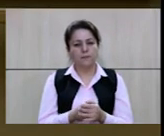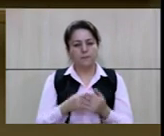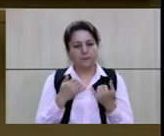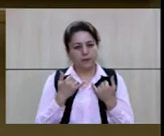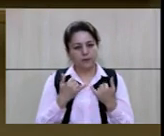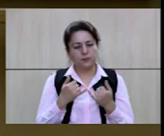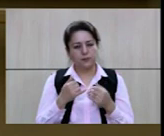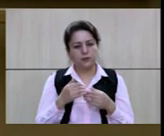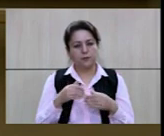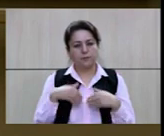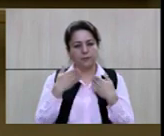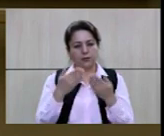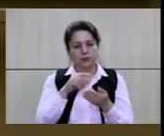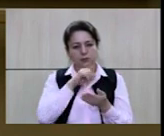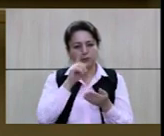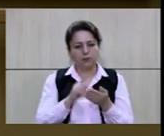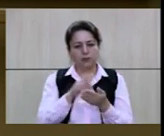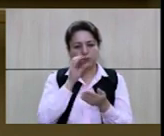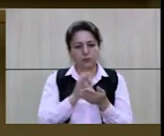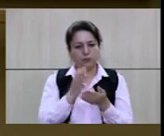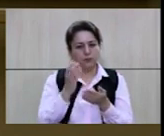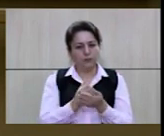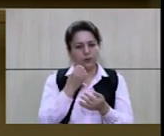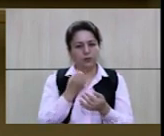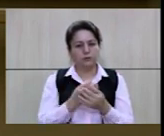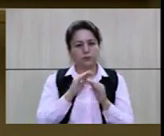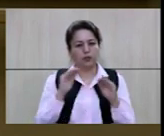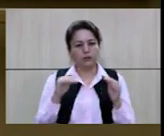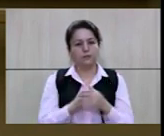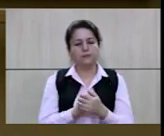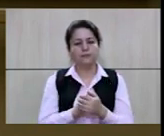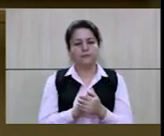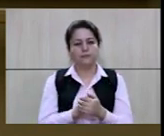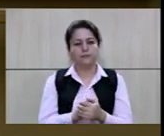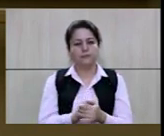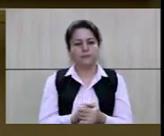Endi quyidagi savolimga javob toping aziz o'quvchilar.